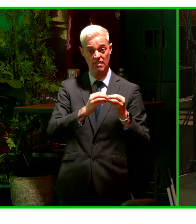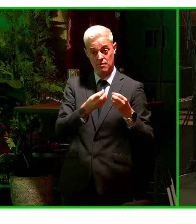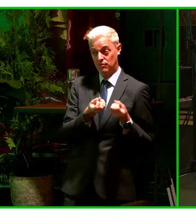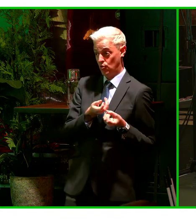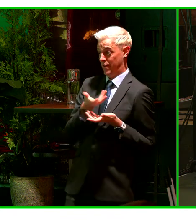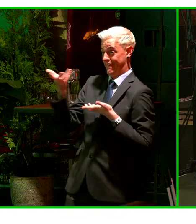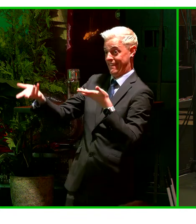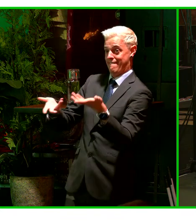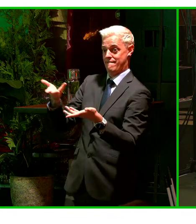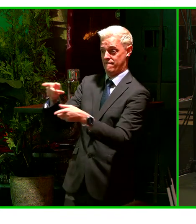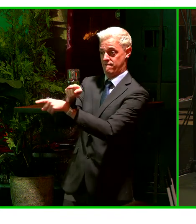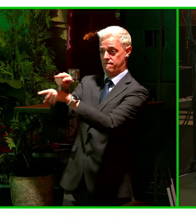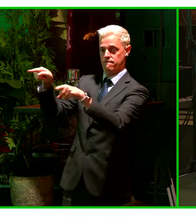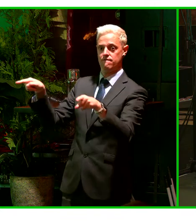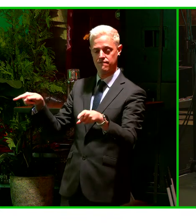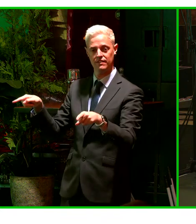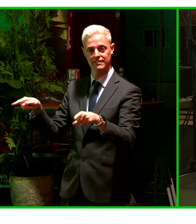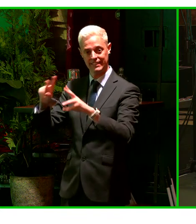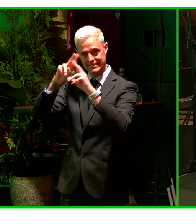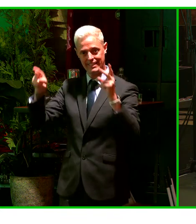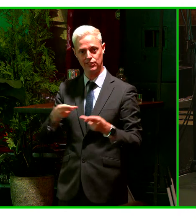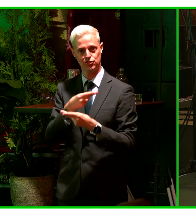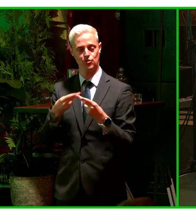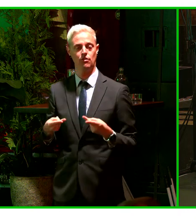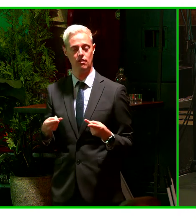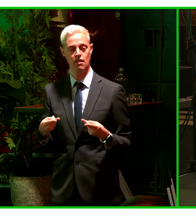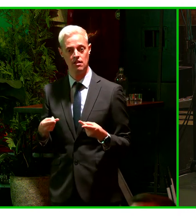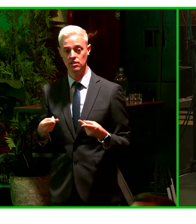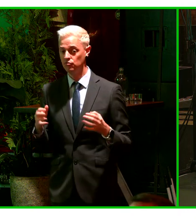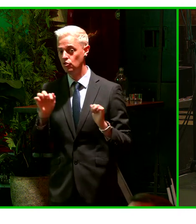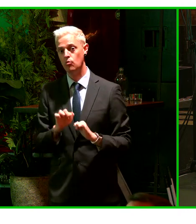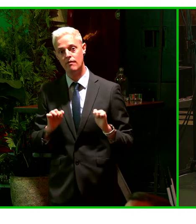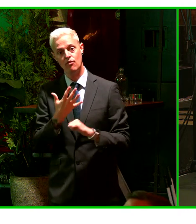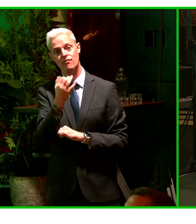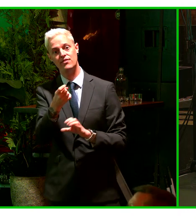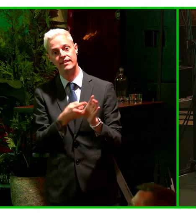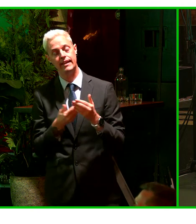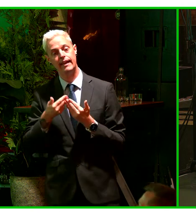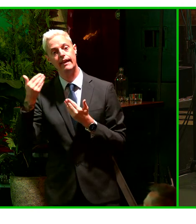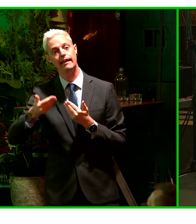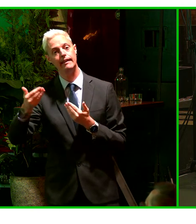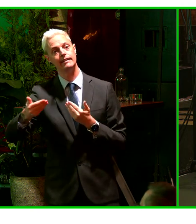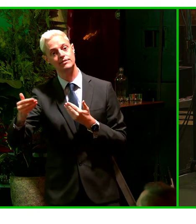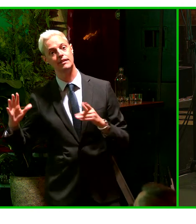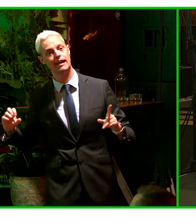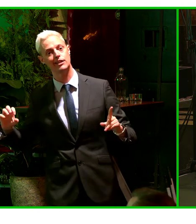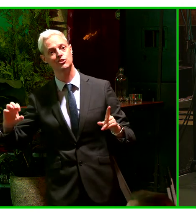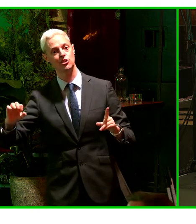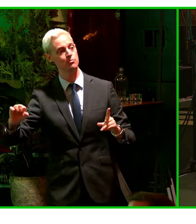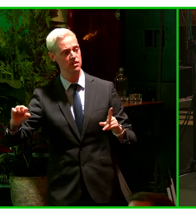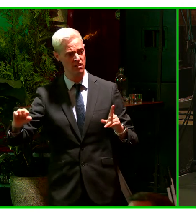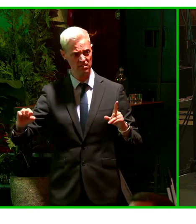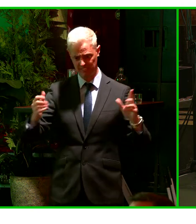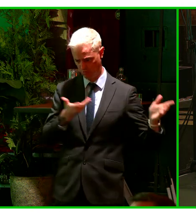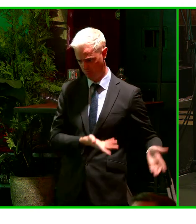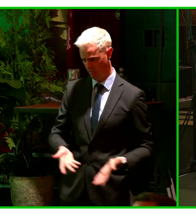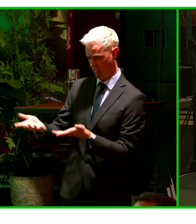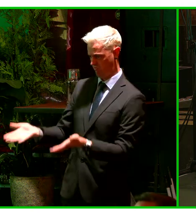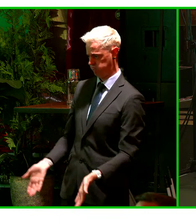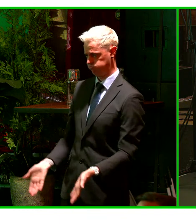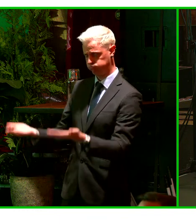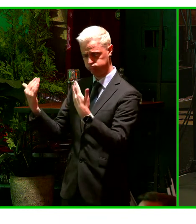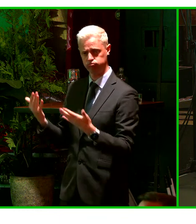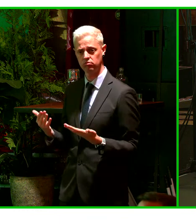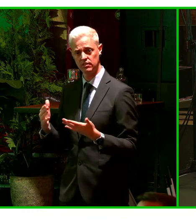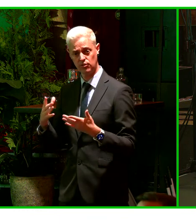to give that technology internationally so that we're not waiting 50 years for India to catch up. We need to give them that technology so they can keep